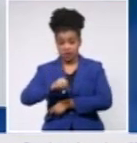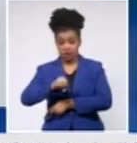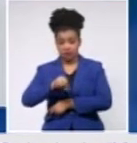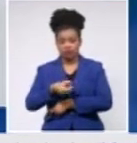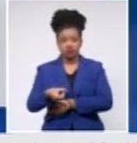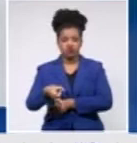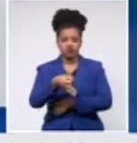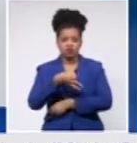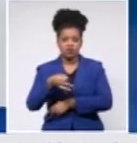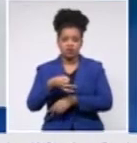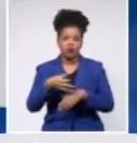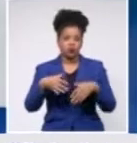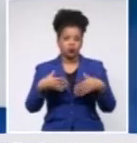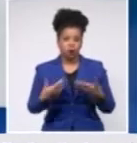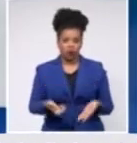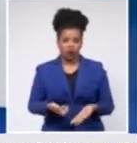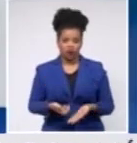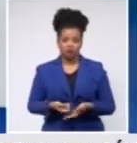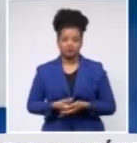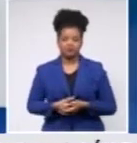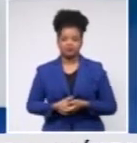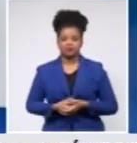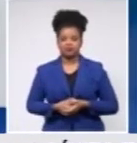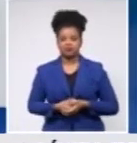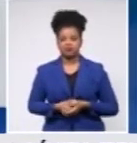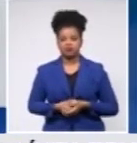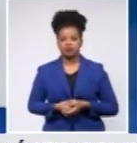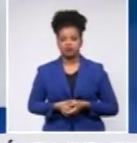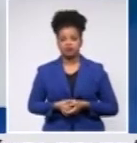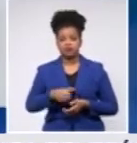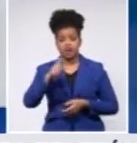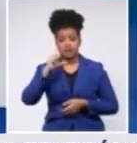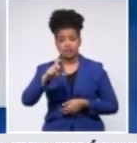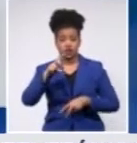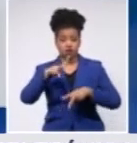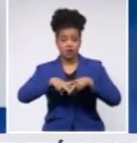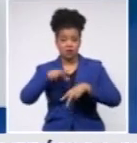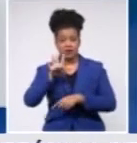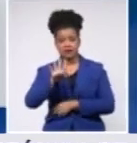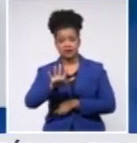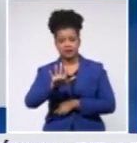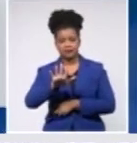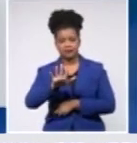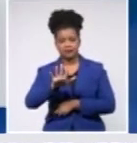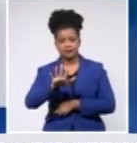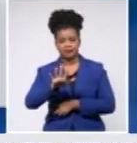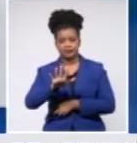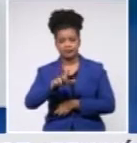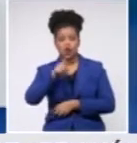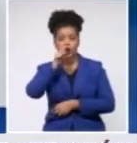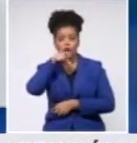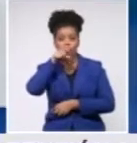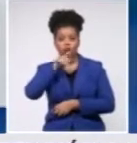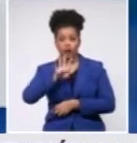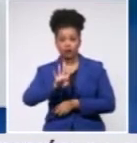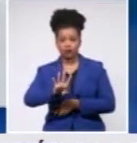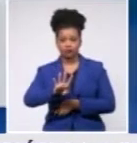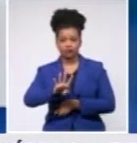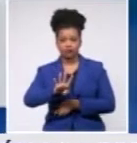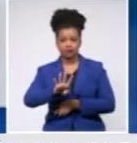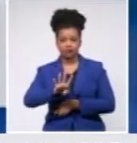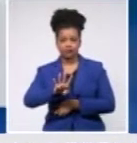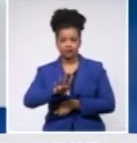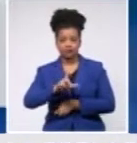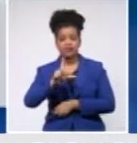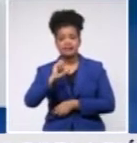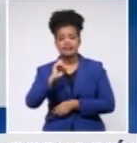Lisa 4, Arroyo Naranjo 4, San Miguel with 3,